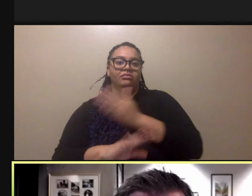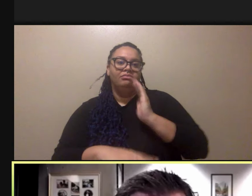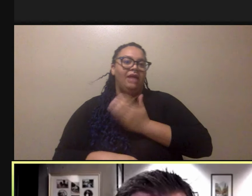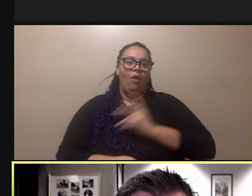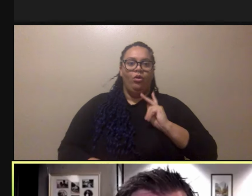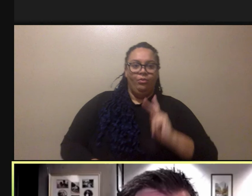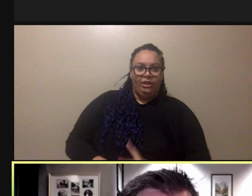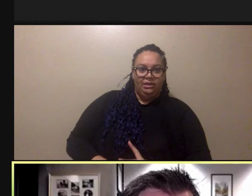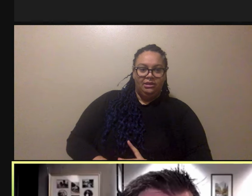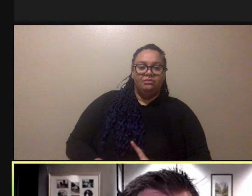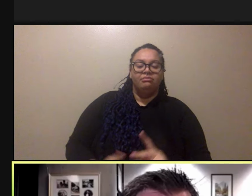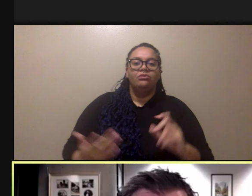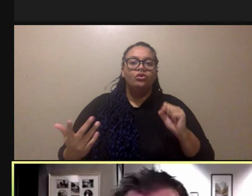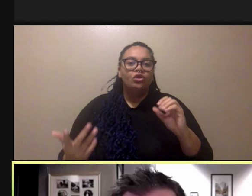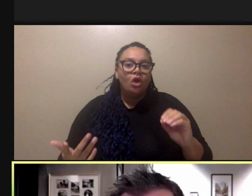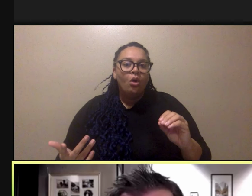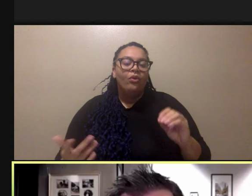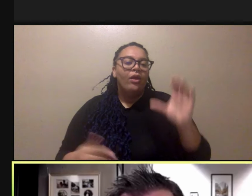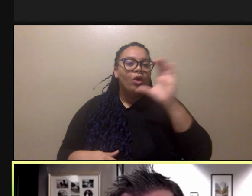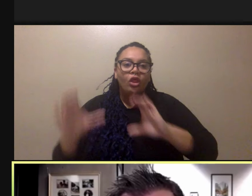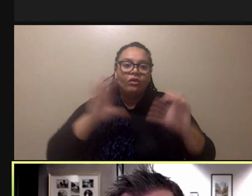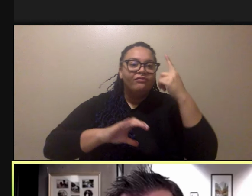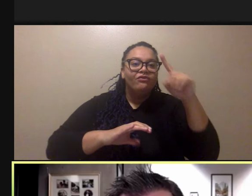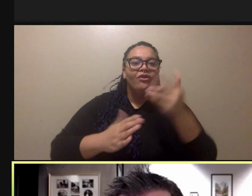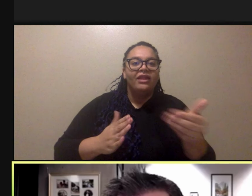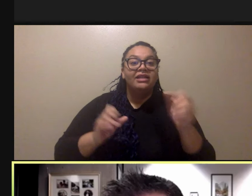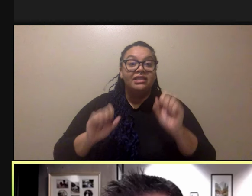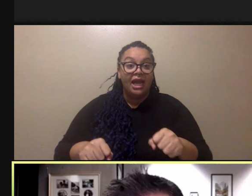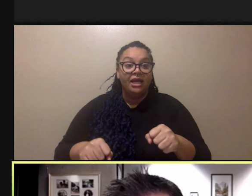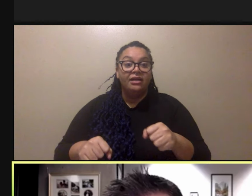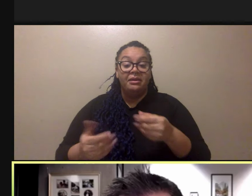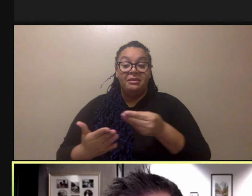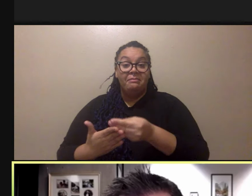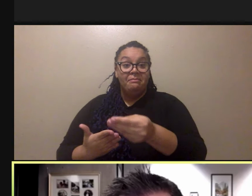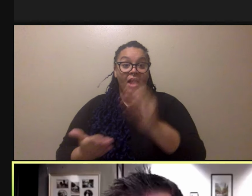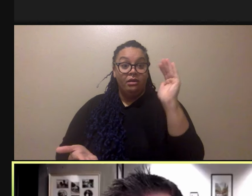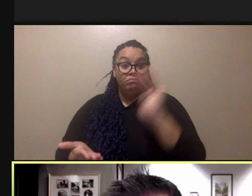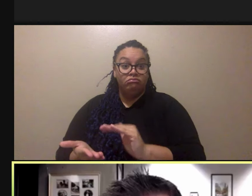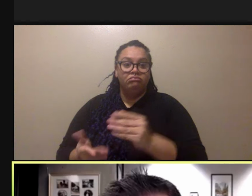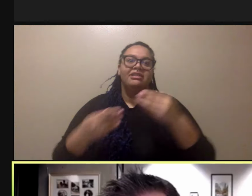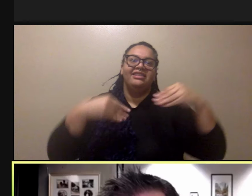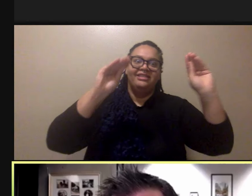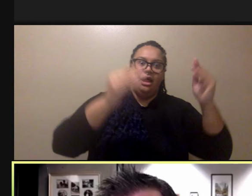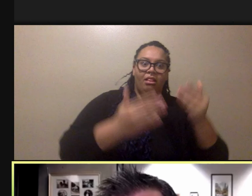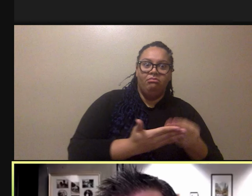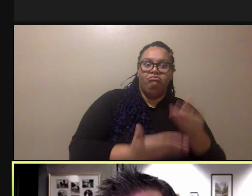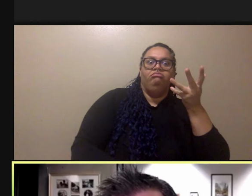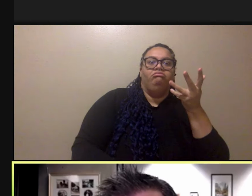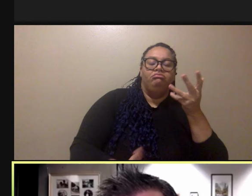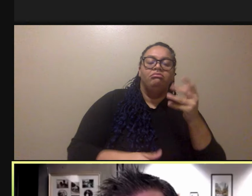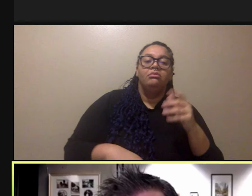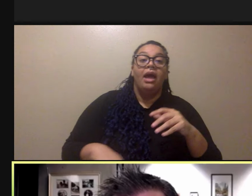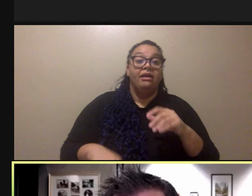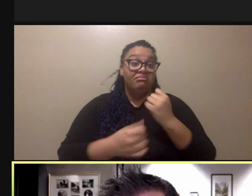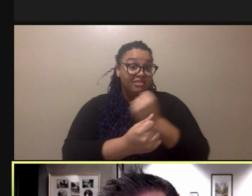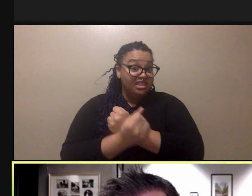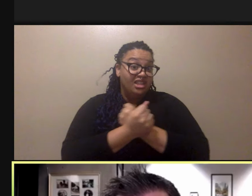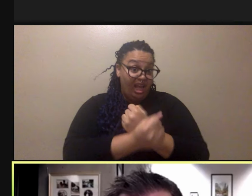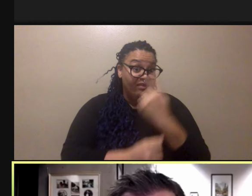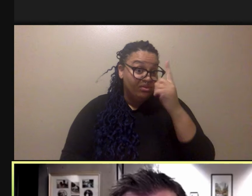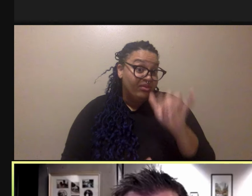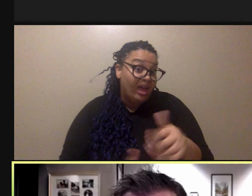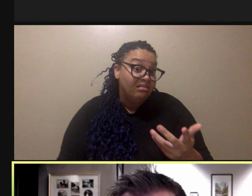that they could buy low and sell high. And slaves were one of those goods. And they were proud